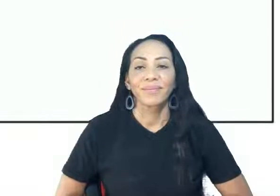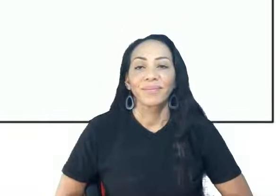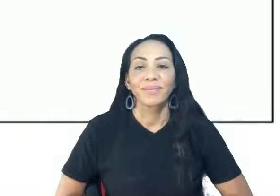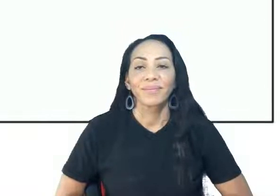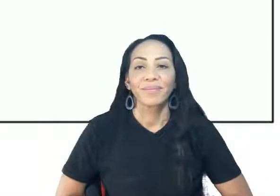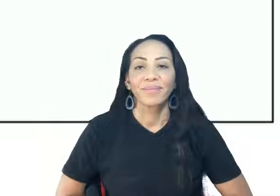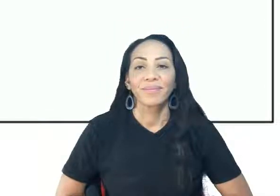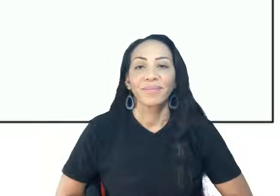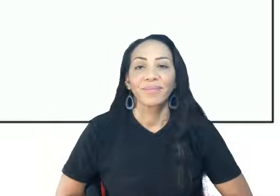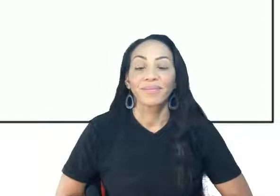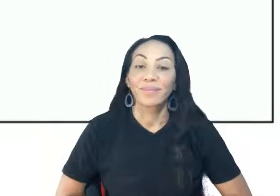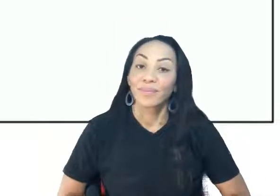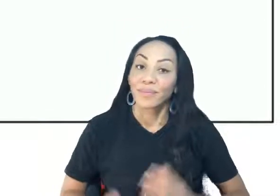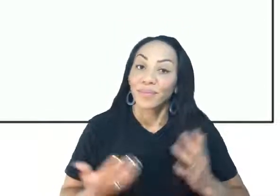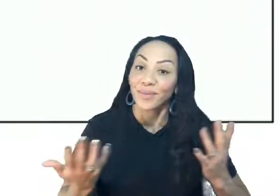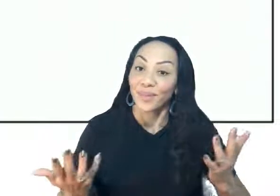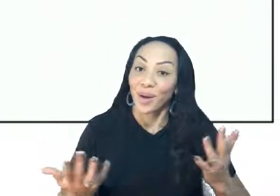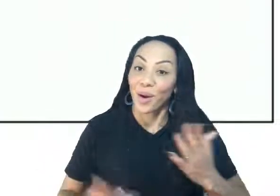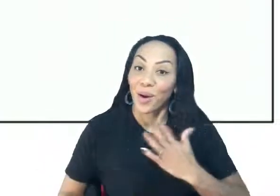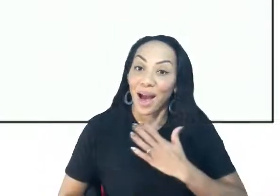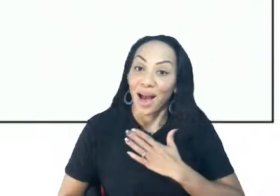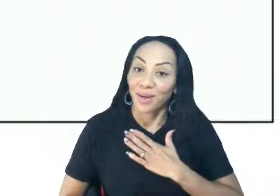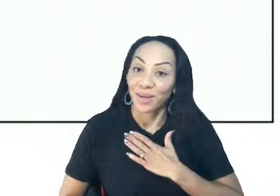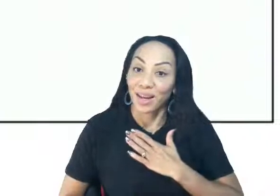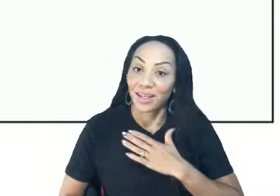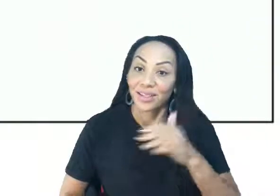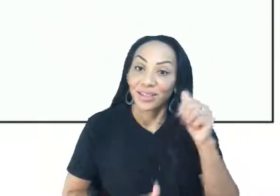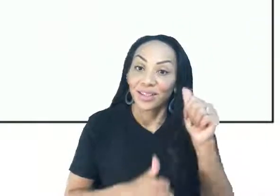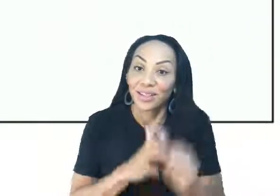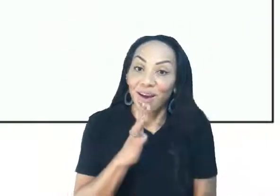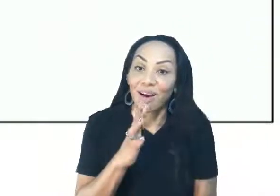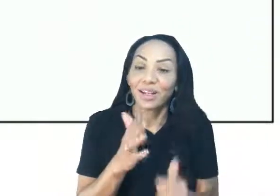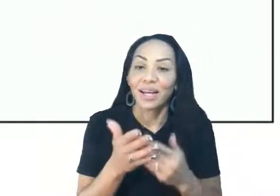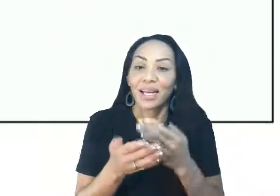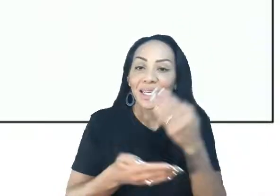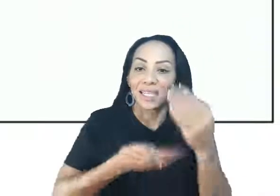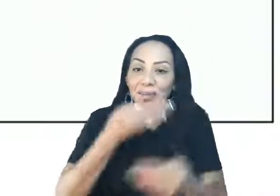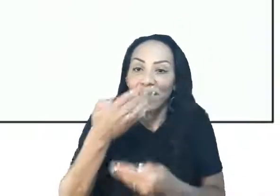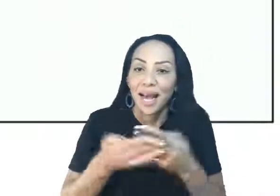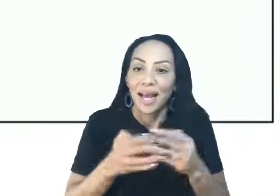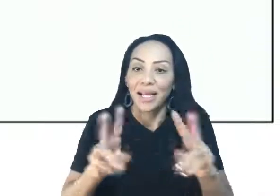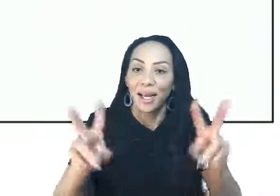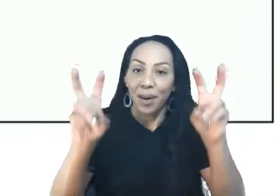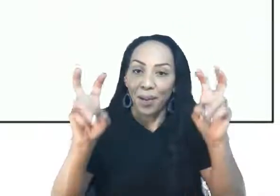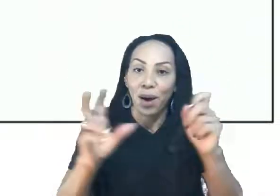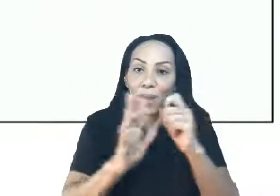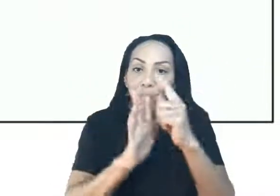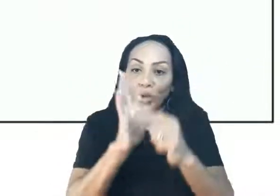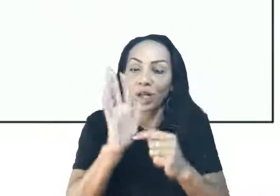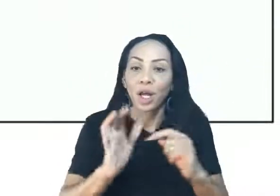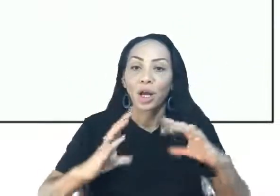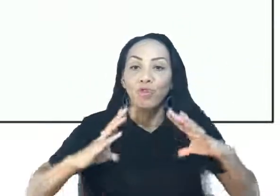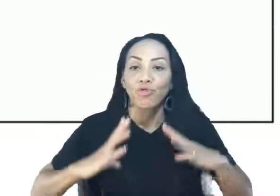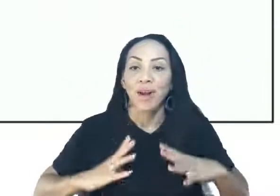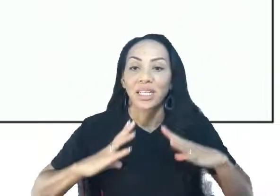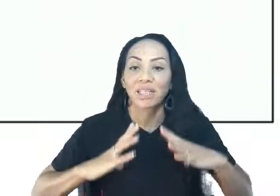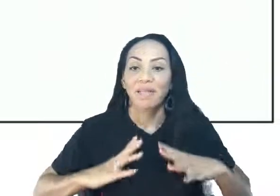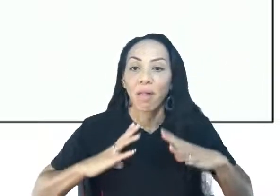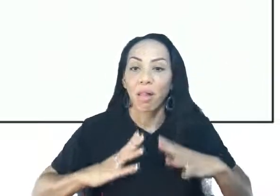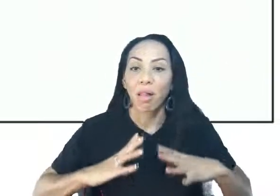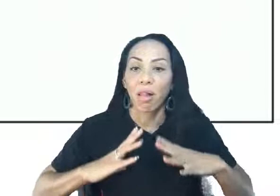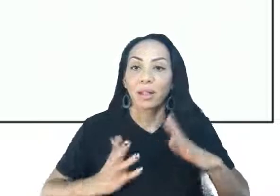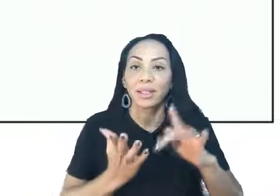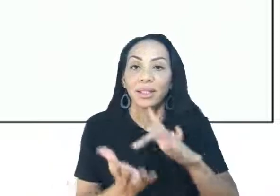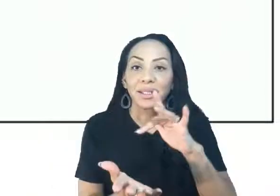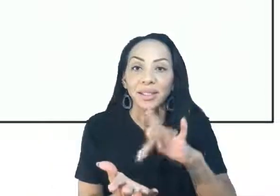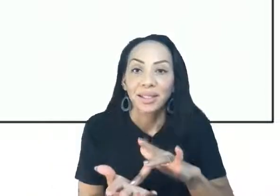So I'd like to introduce Restful City by starting with this quote by Joanna Hedver from their essay